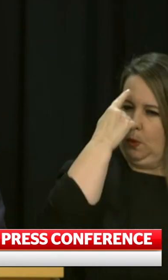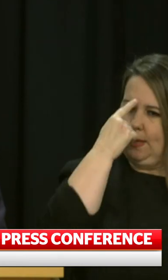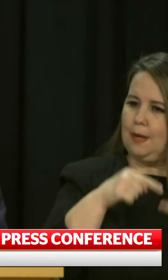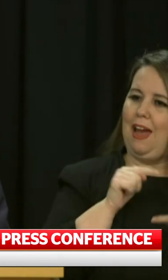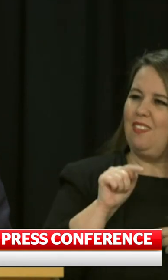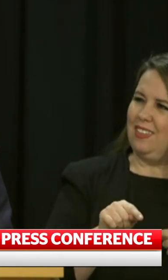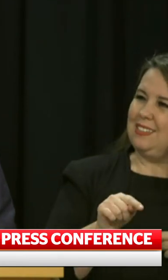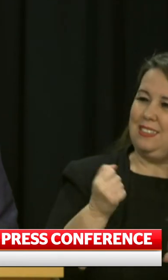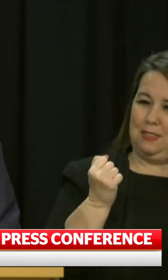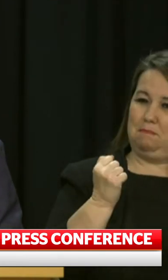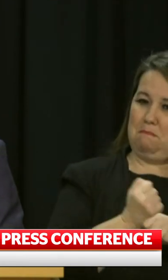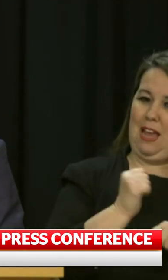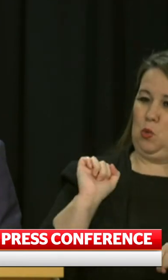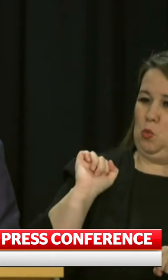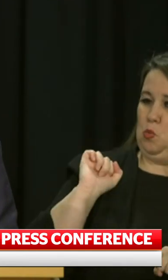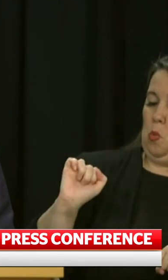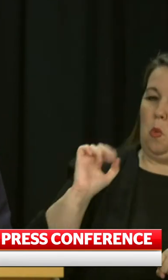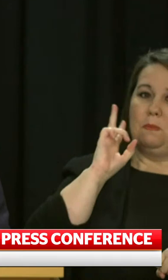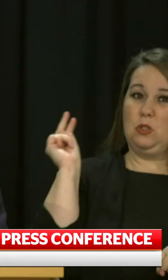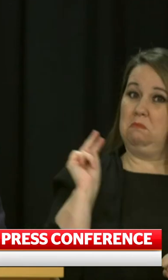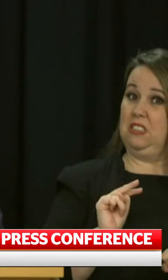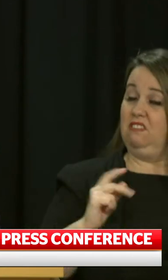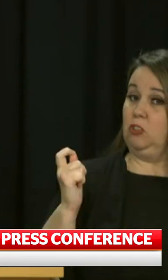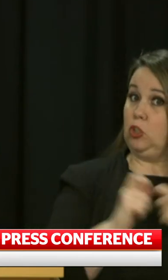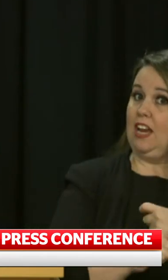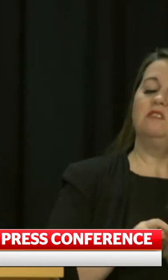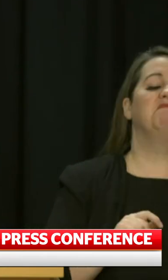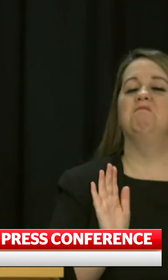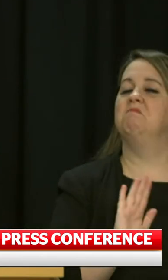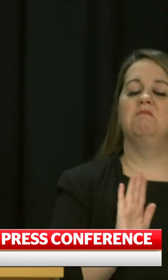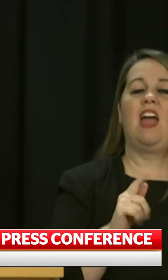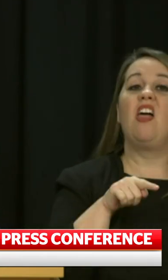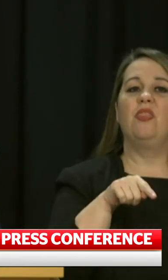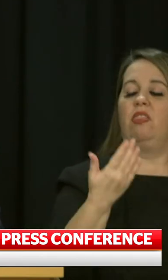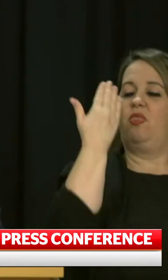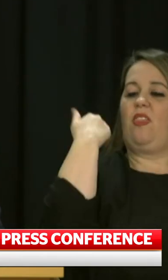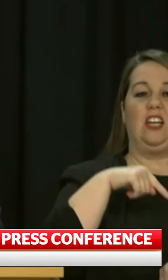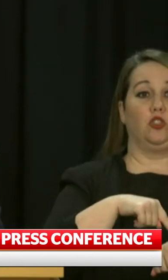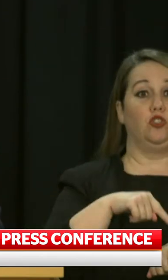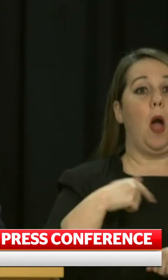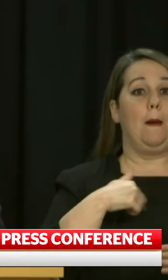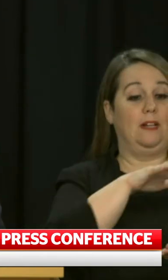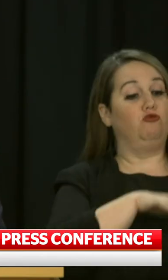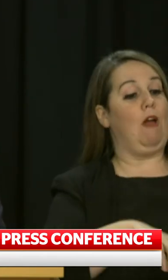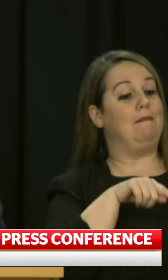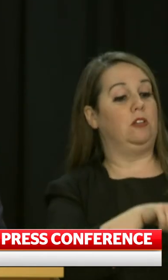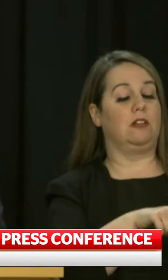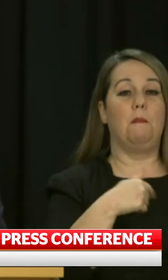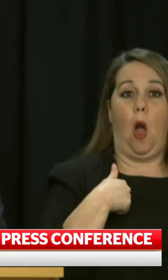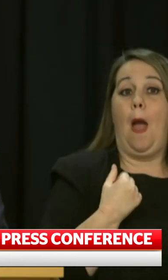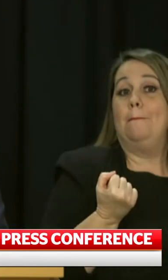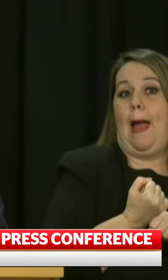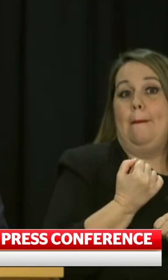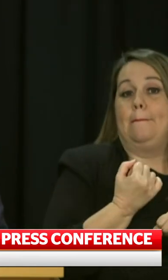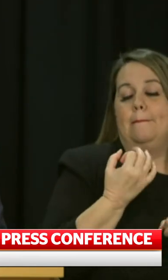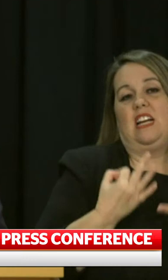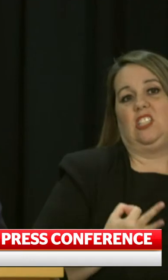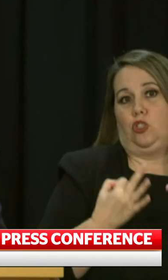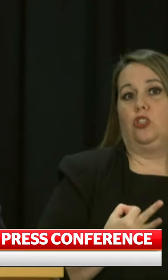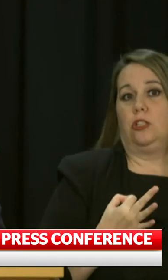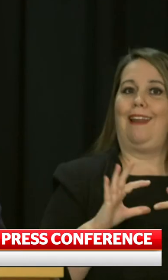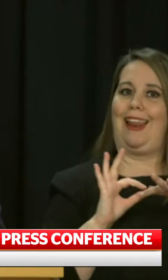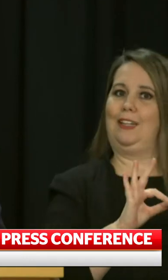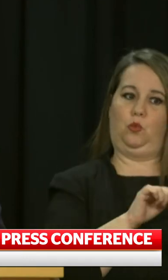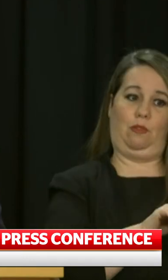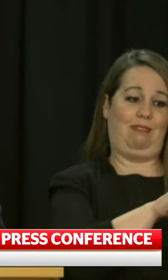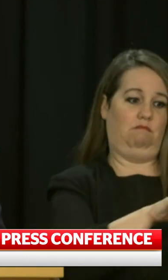for you? No, it doesn't change anything for me. As I indicated, I saw the transcript at the time and I made my judgment based on that transcript at the time. I said at